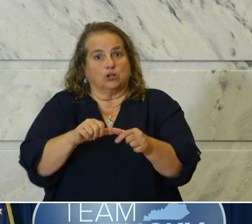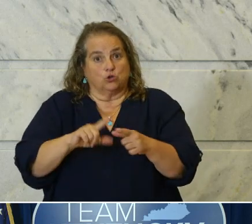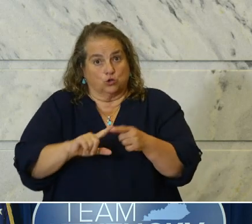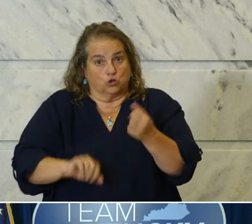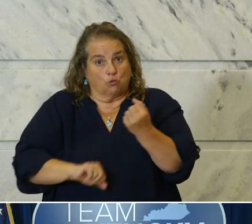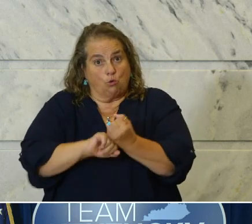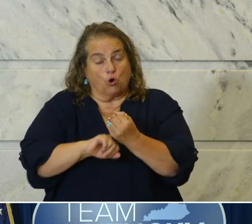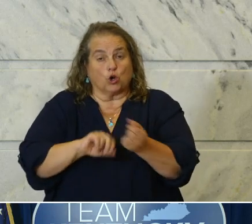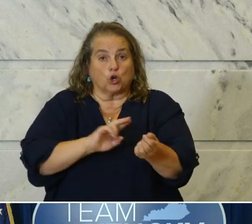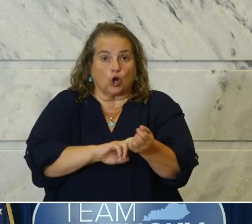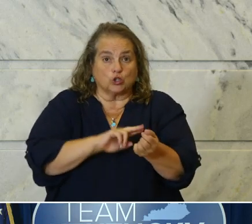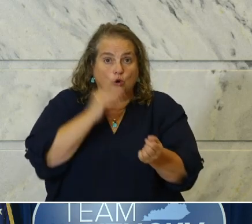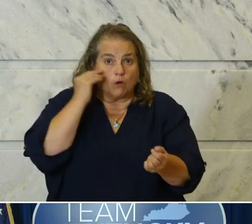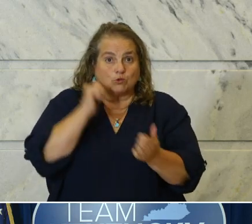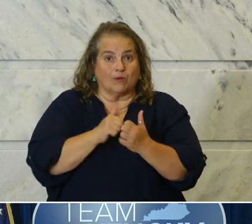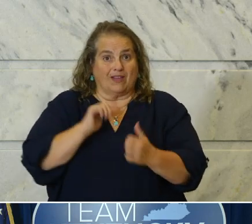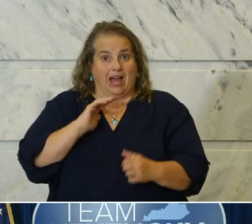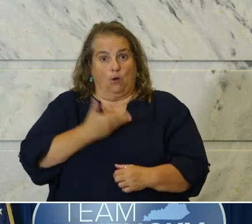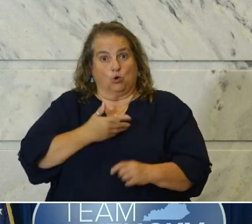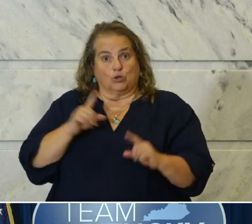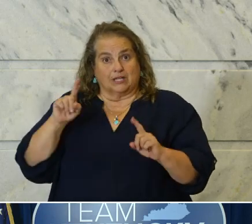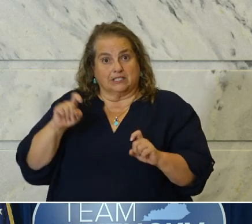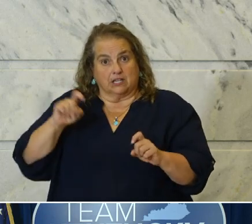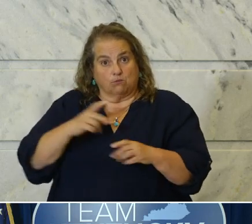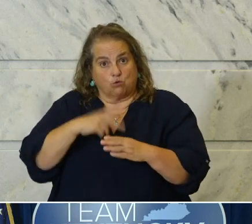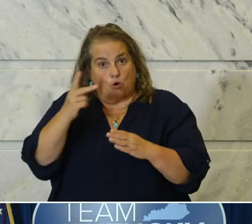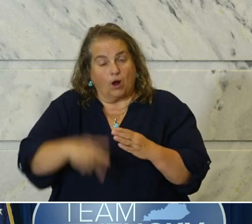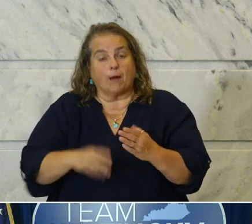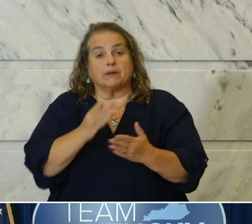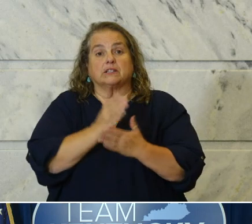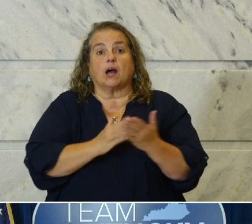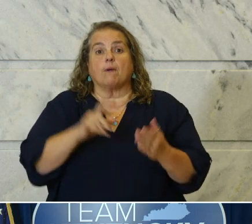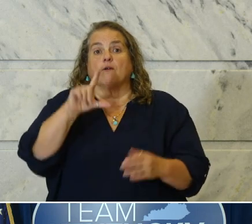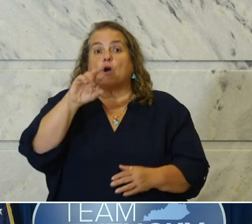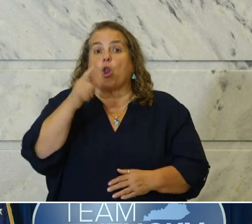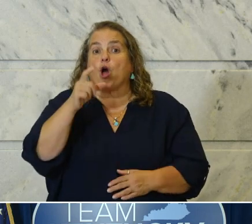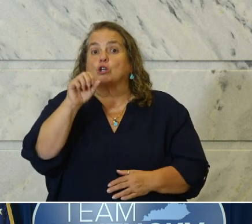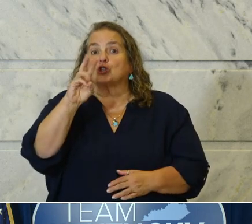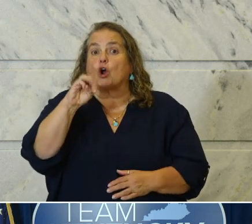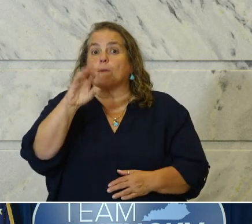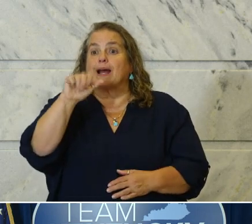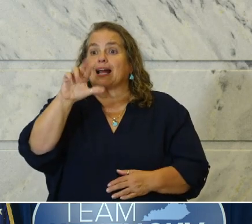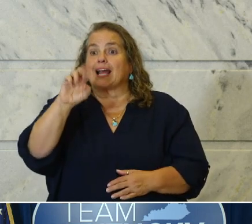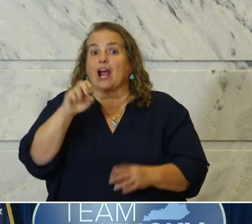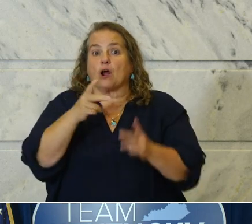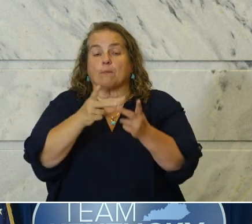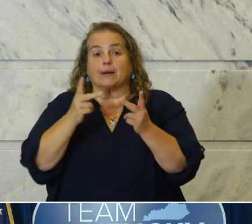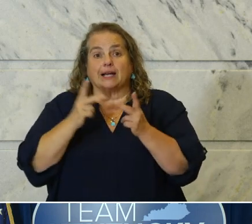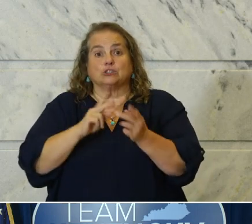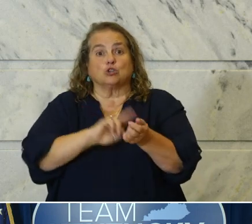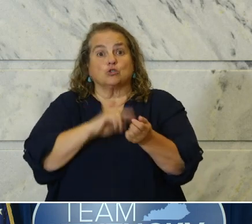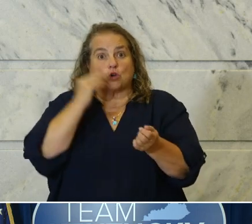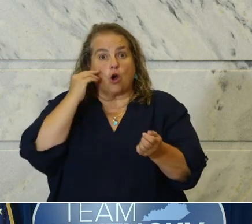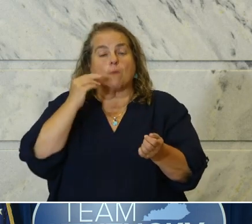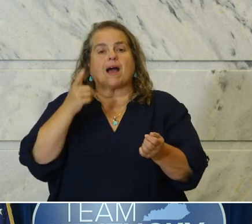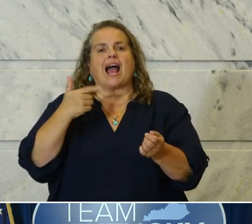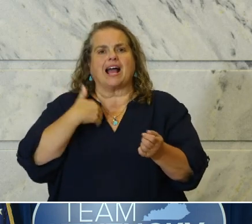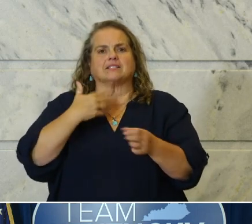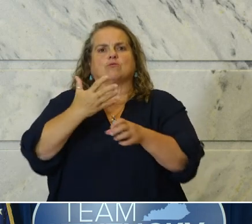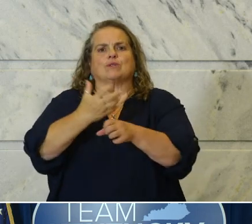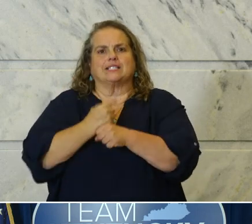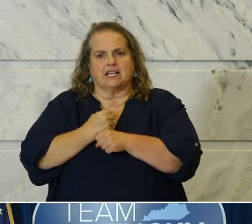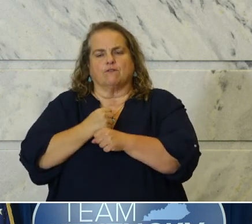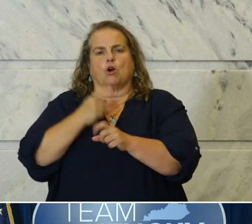care facilities with our testing program. Some of the long-term care facilities in Kentucky have received those point-of-care